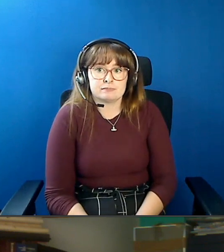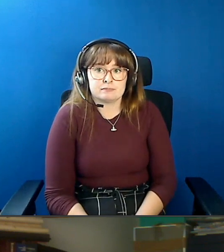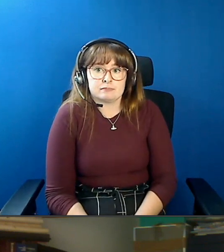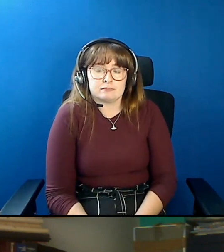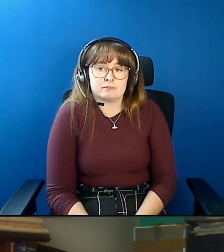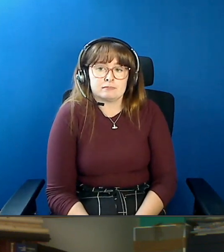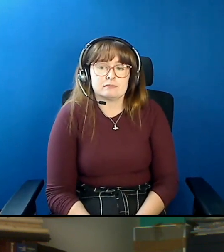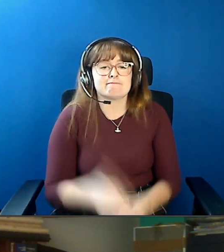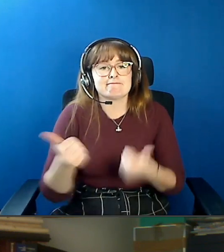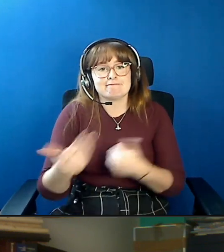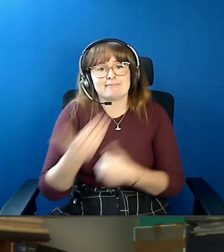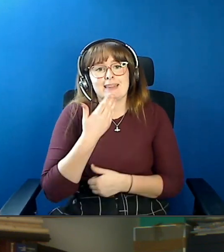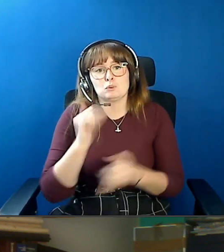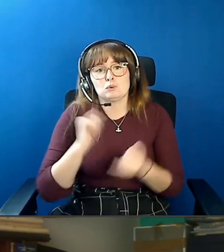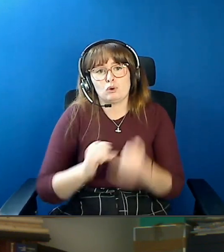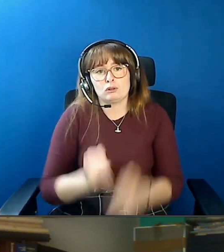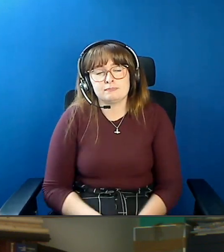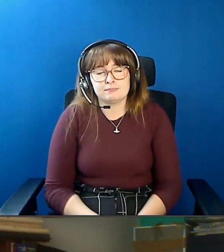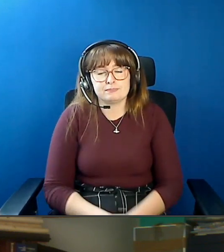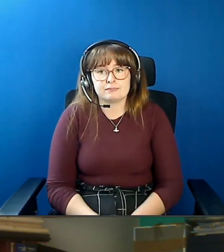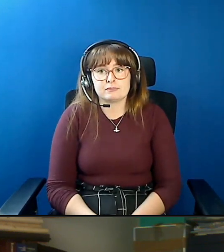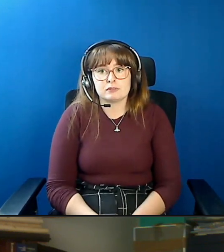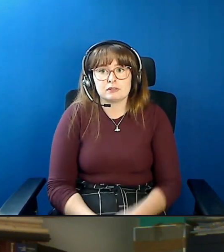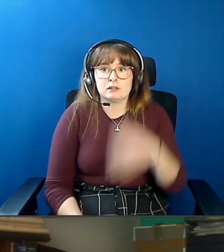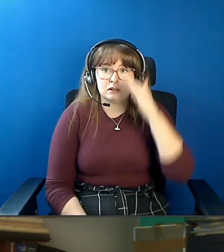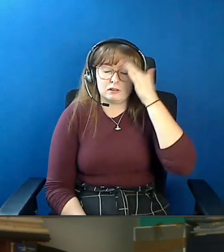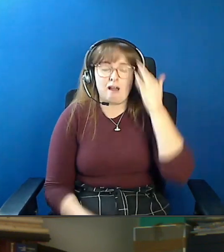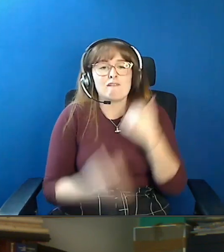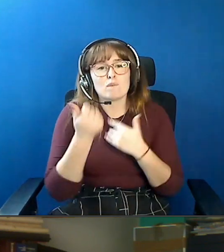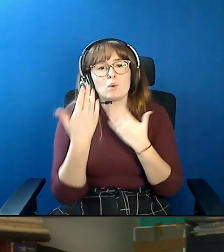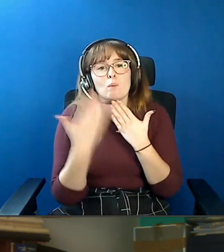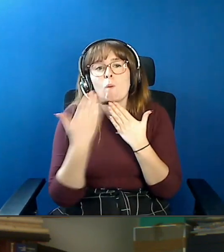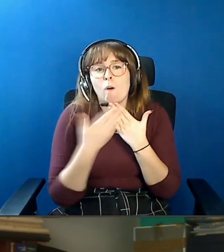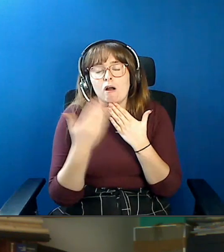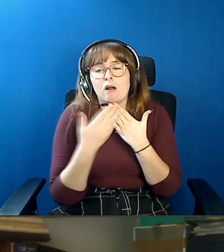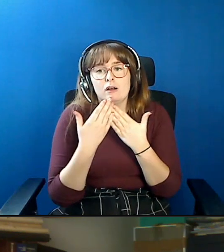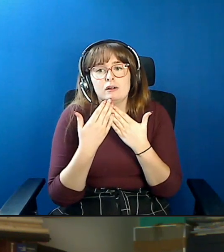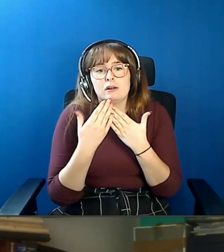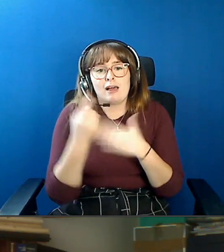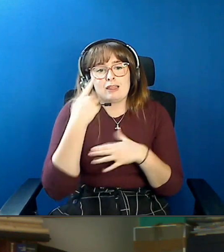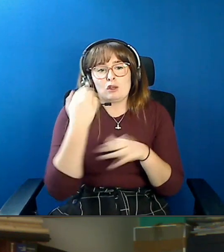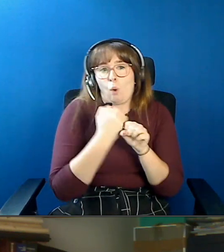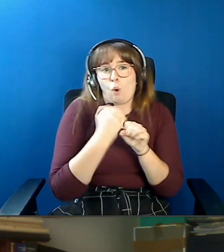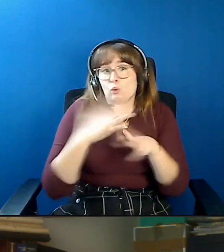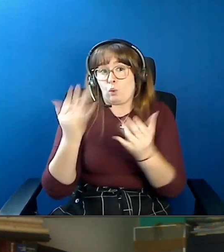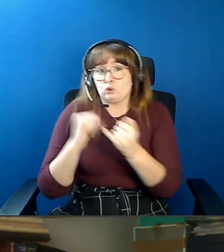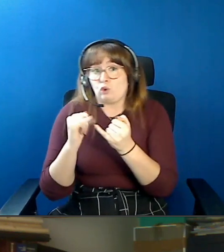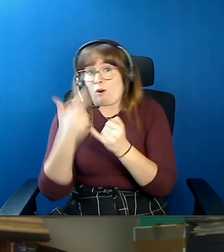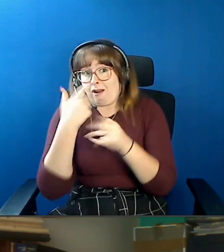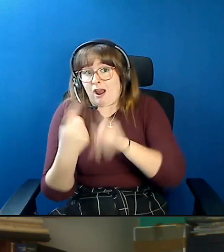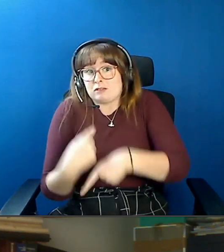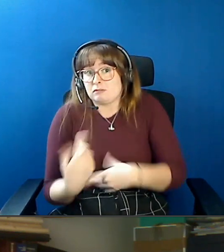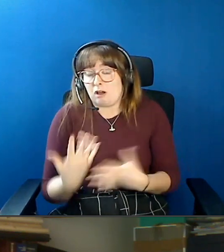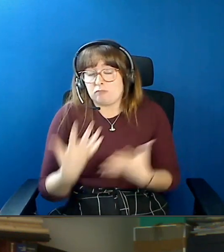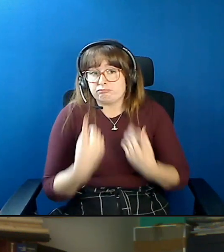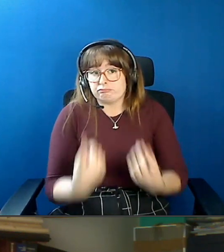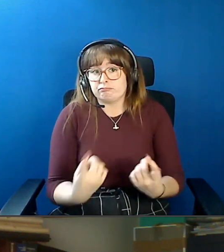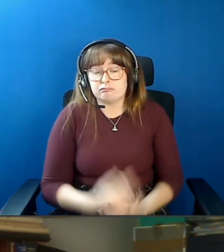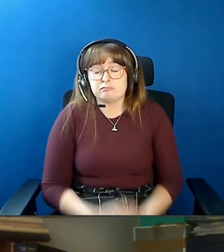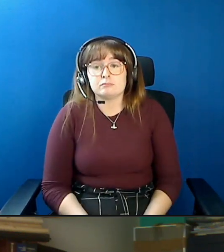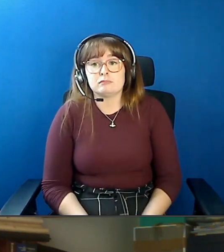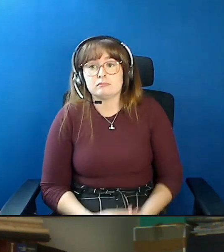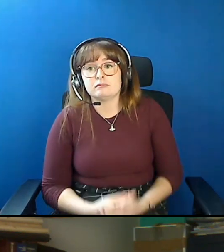Great, thanks, Sean. So just a couple more then. So I guess Gordon or Sean, either of you, if you'd like to take this one.